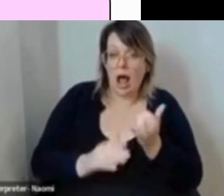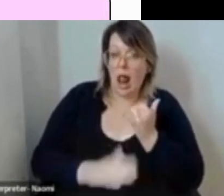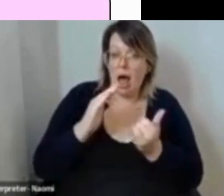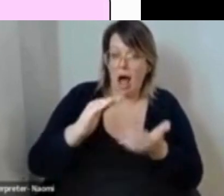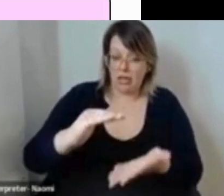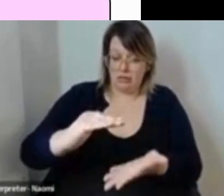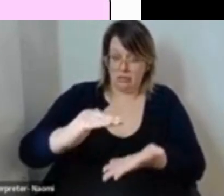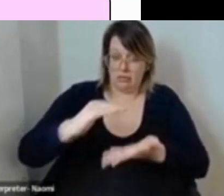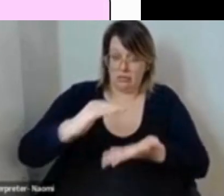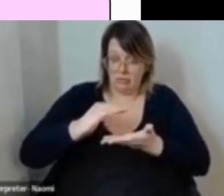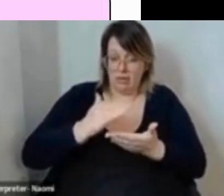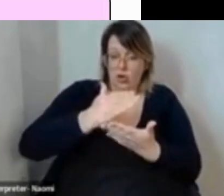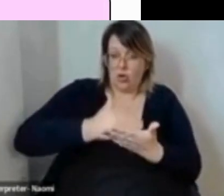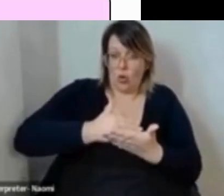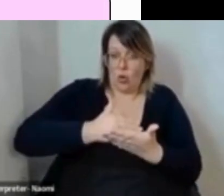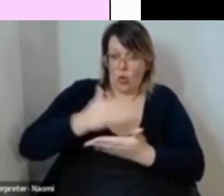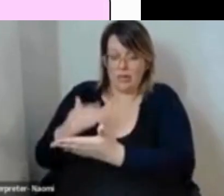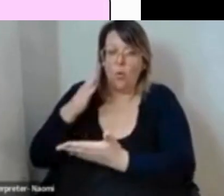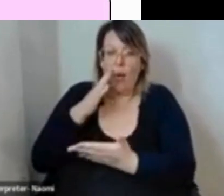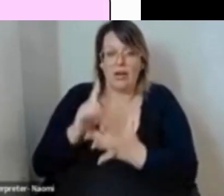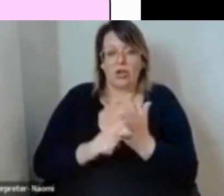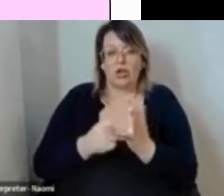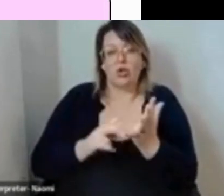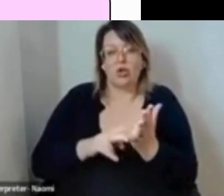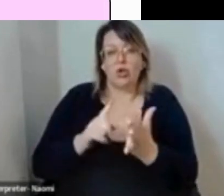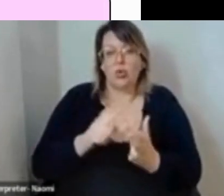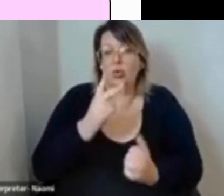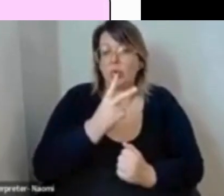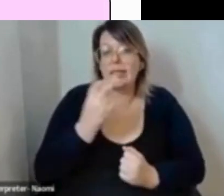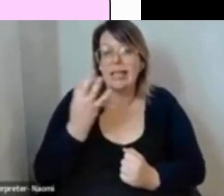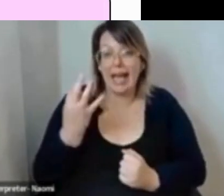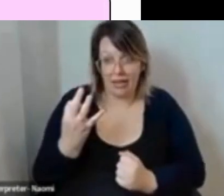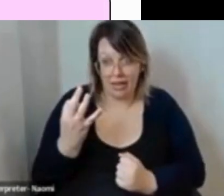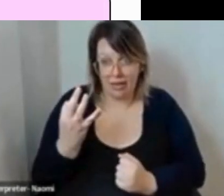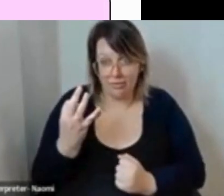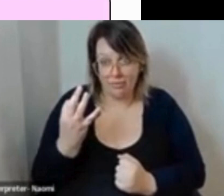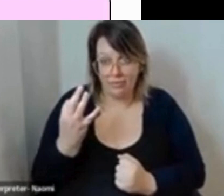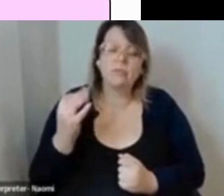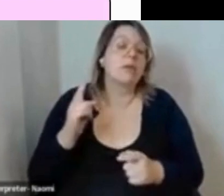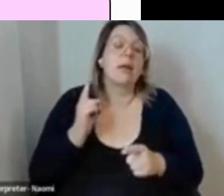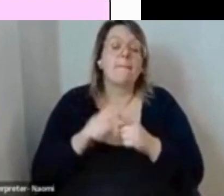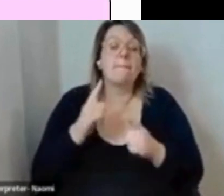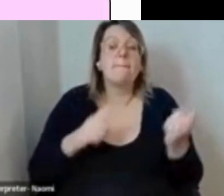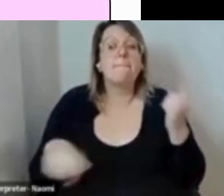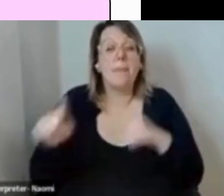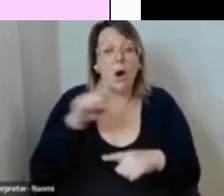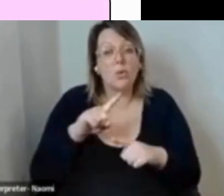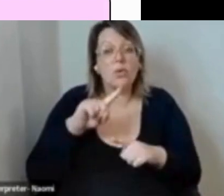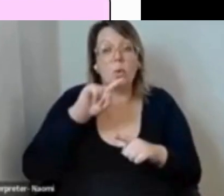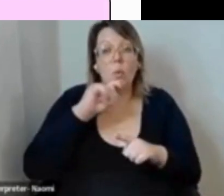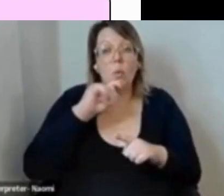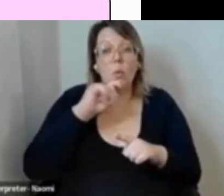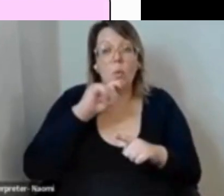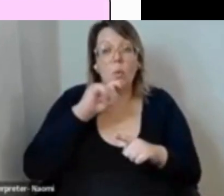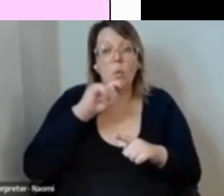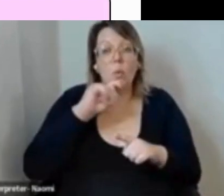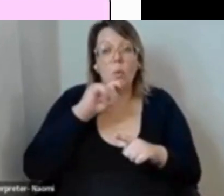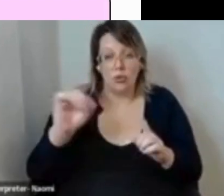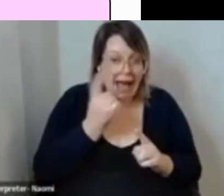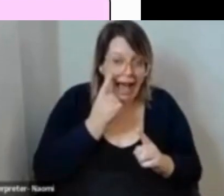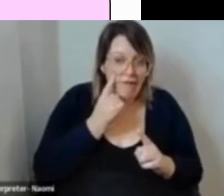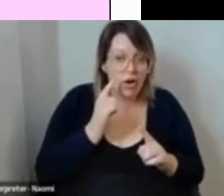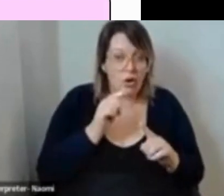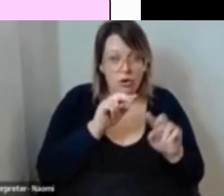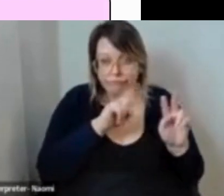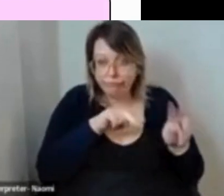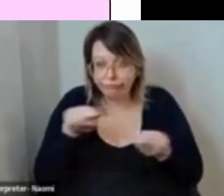conditional offer on 28th of June. For the vast majority of you, this will involve reviewing and updating 4